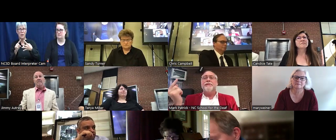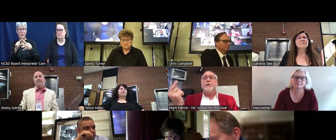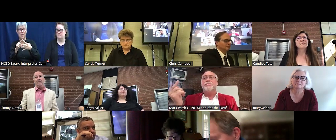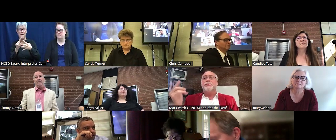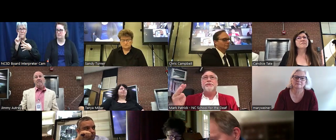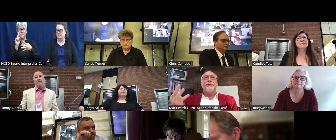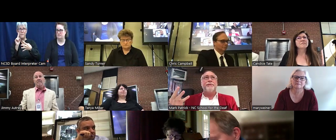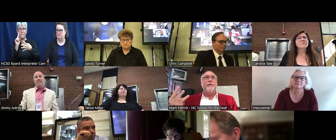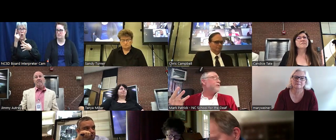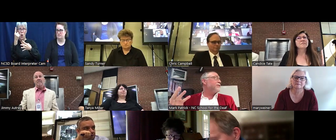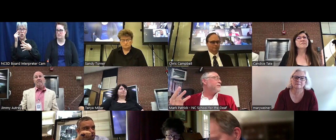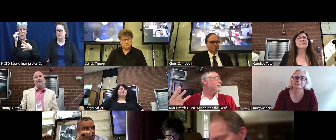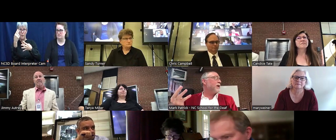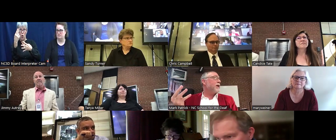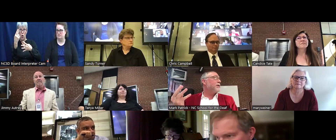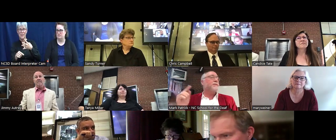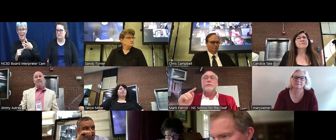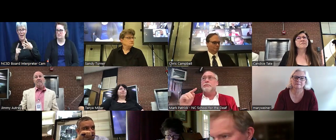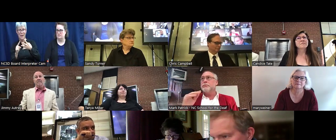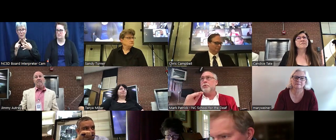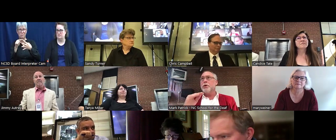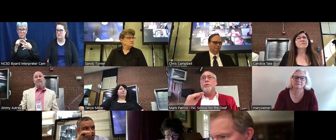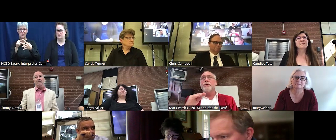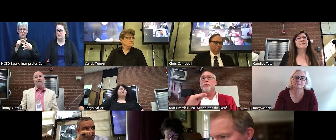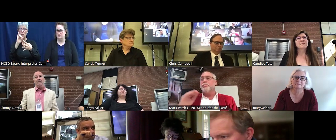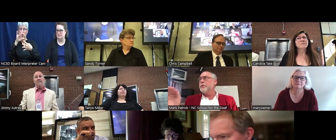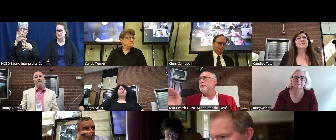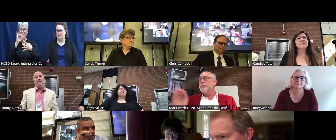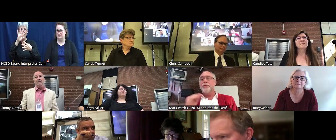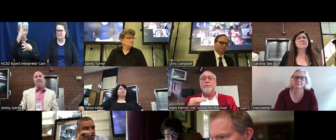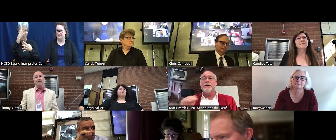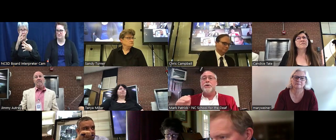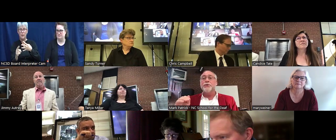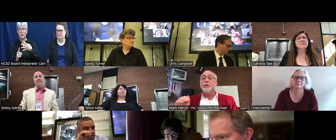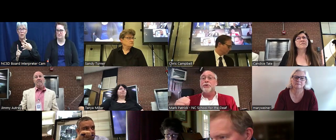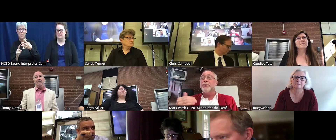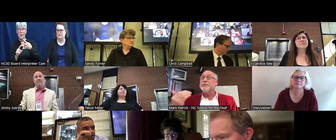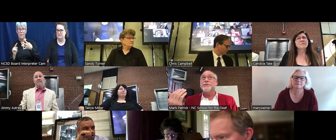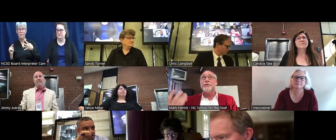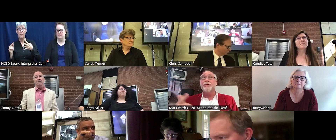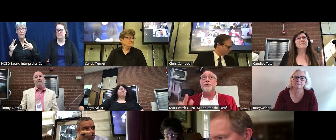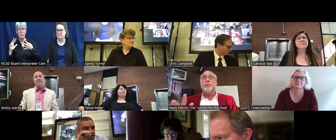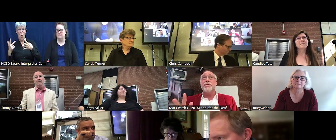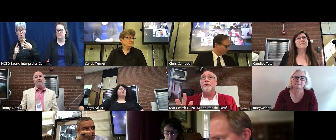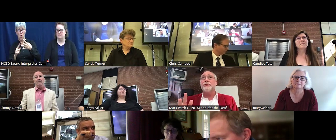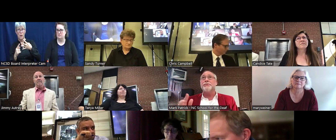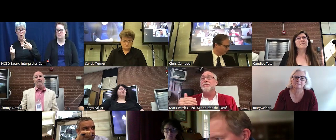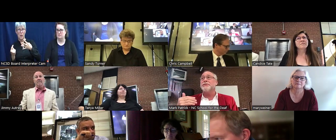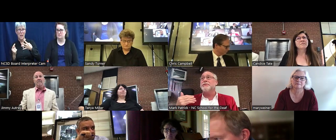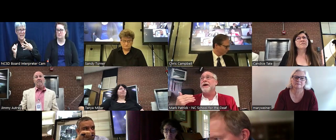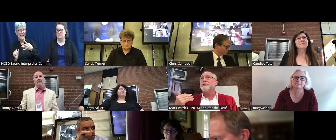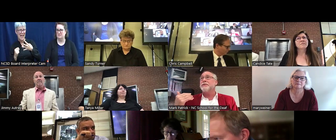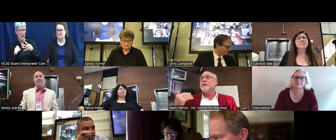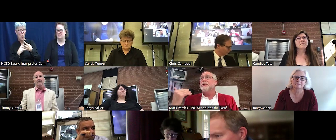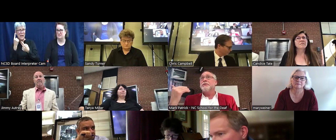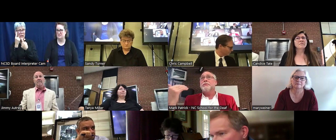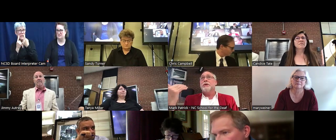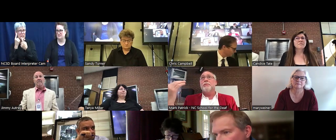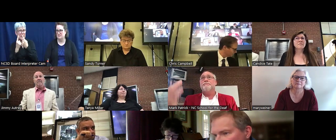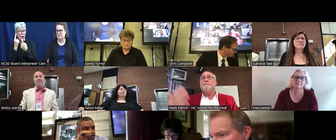the first is the fourth, and well, we will be gone. Could we consider the 23rd, since